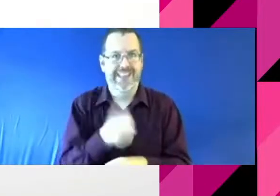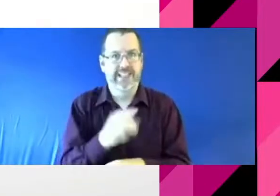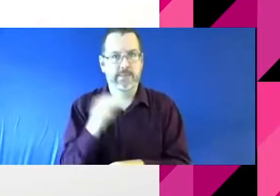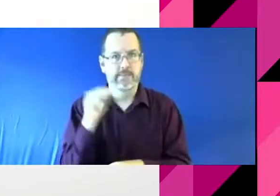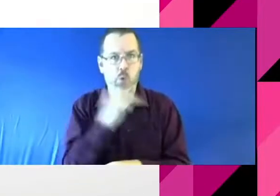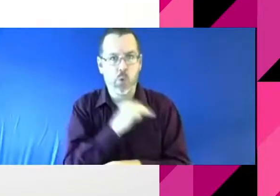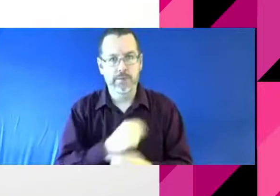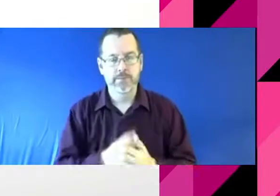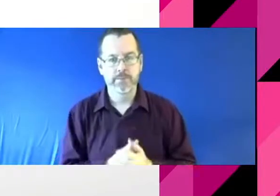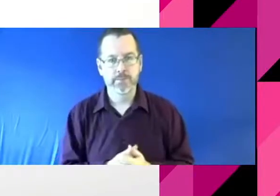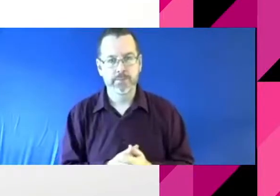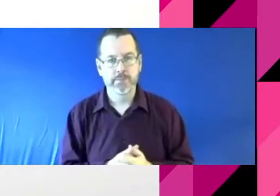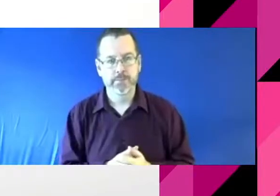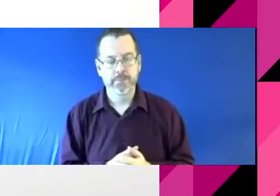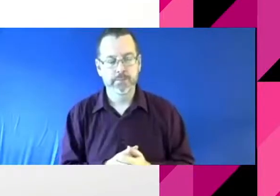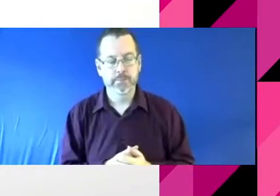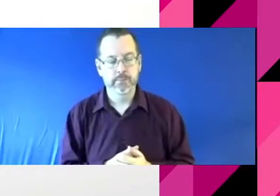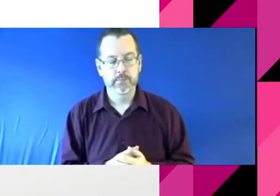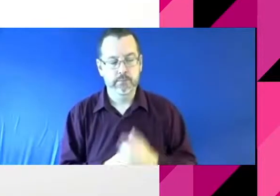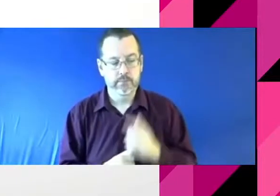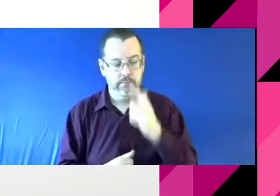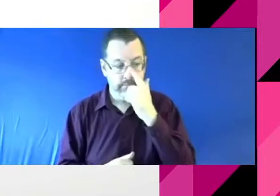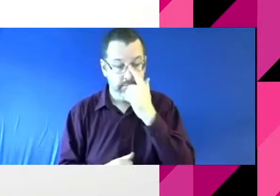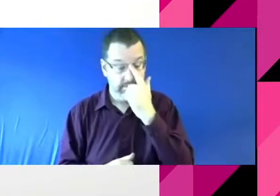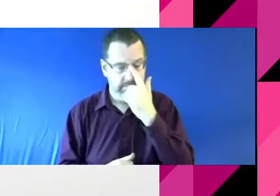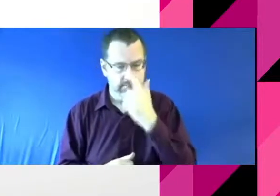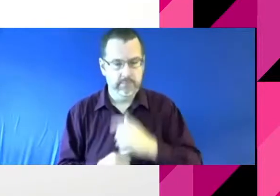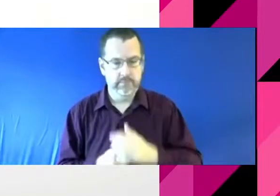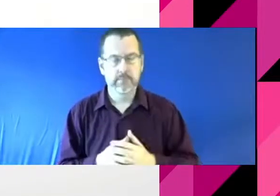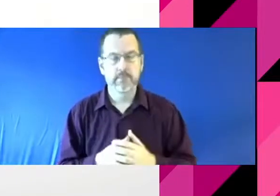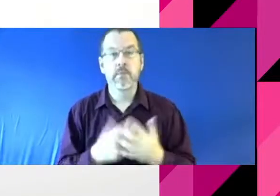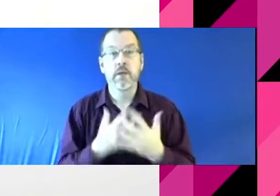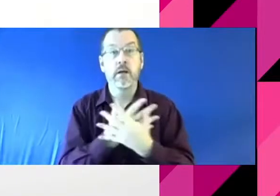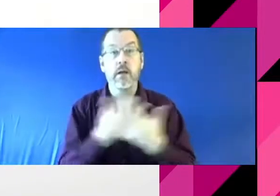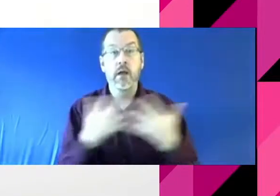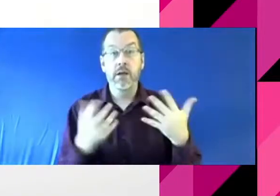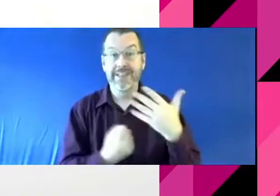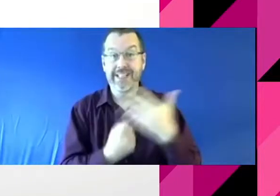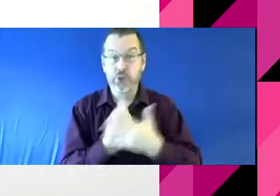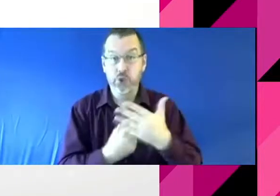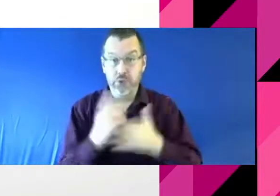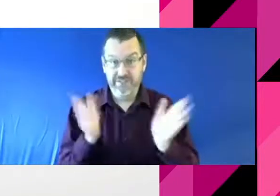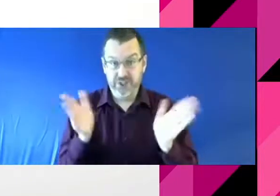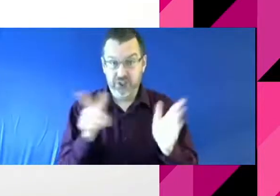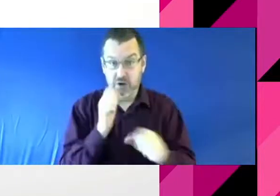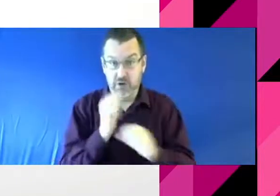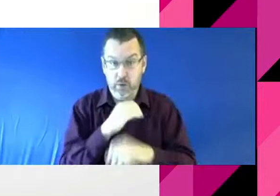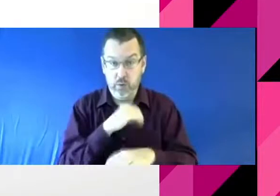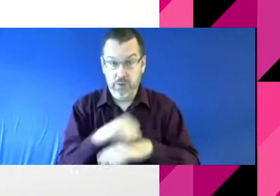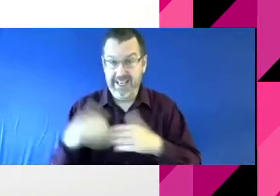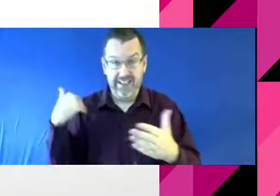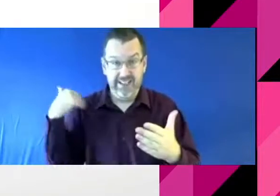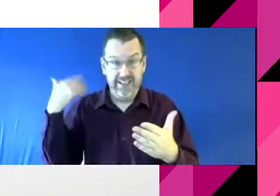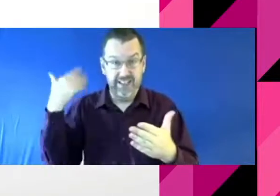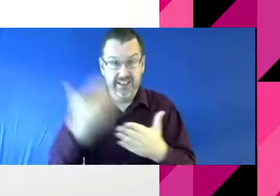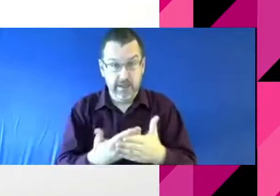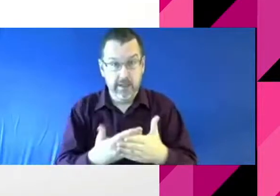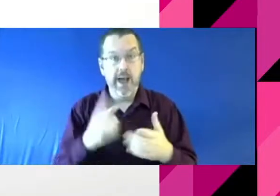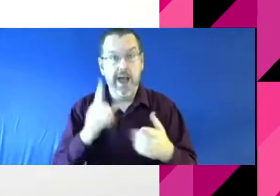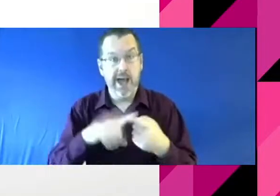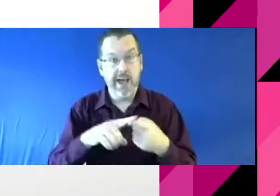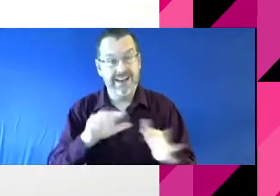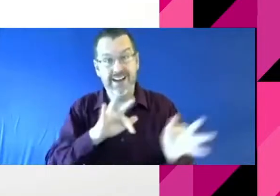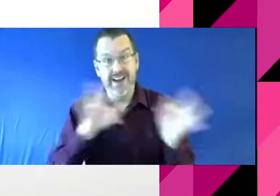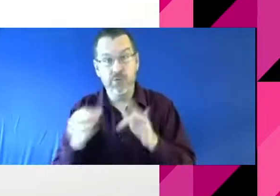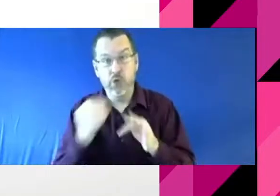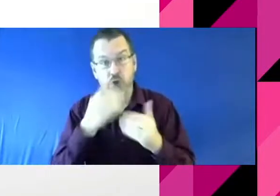justice for persons with disabilities. Many of the issues which have been discussed this morning, as well as those which will be discussed during